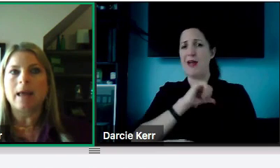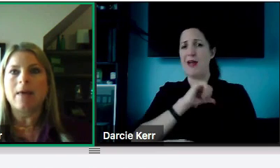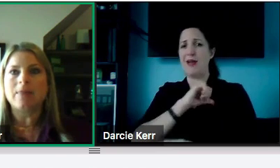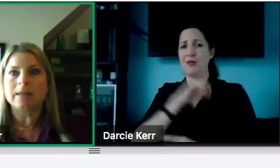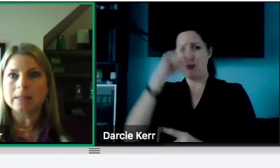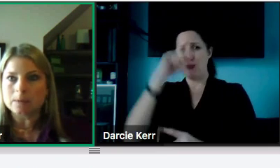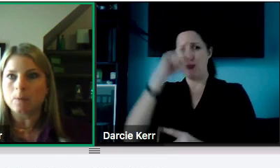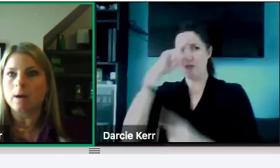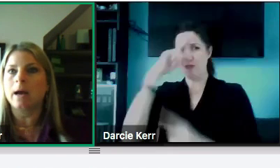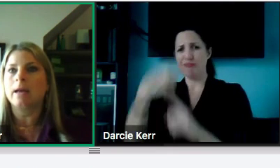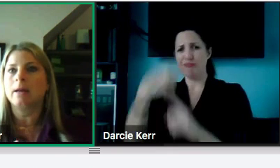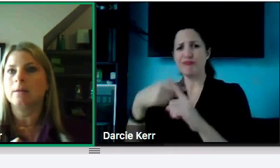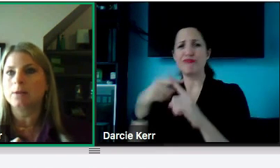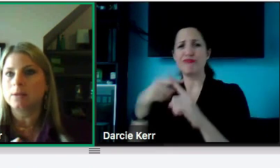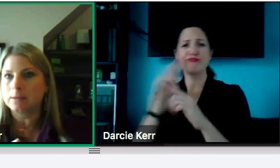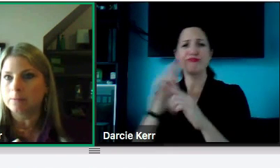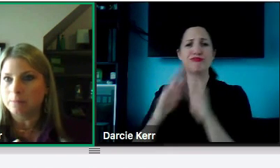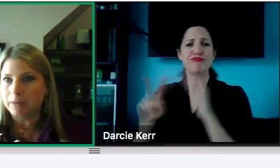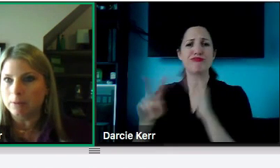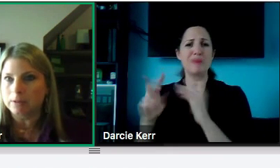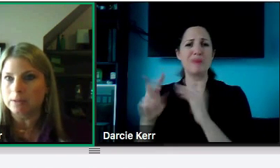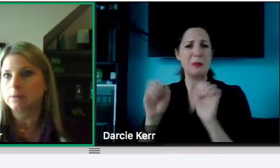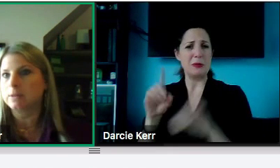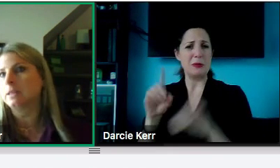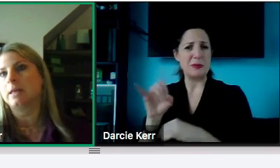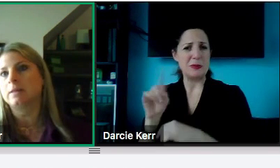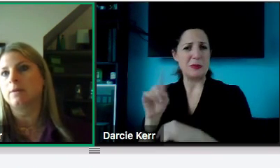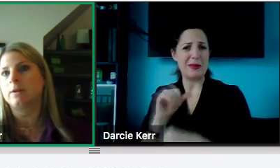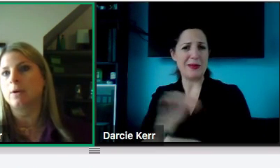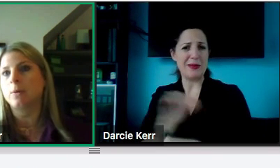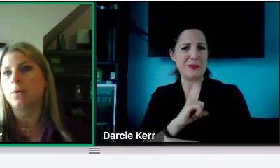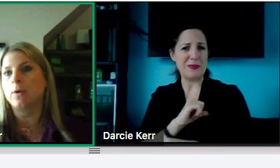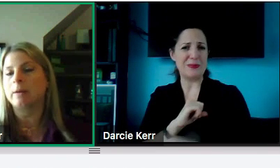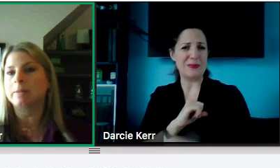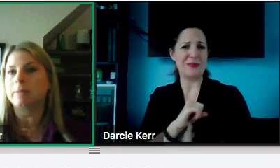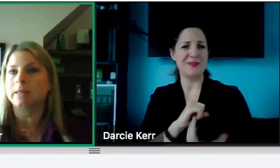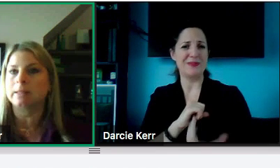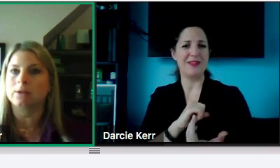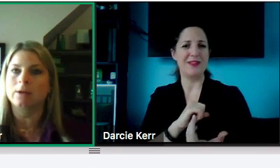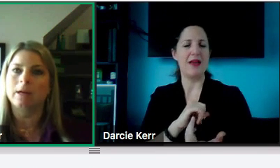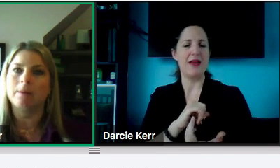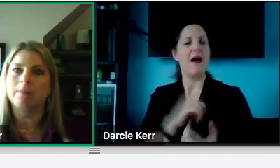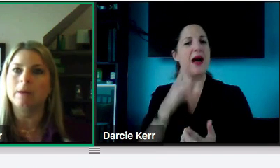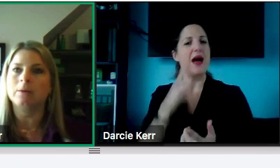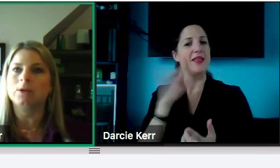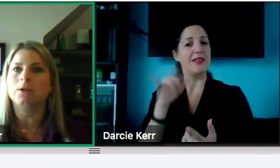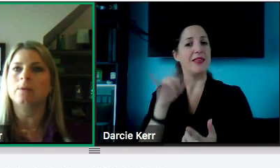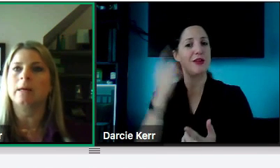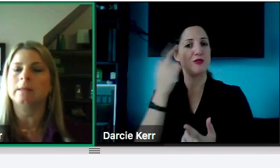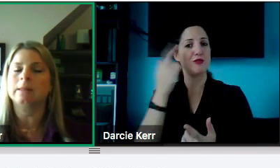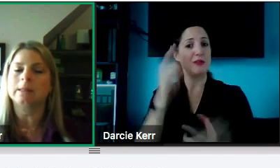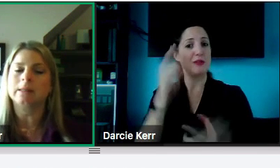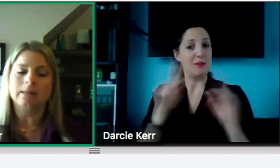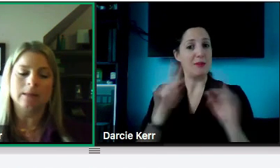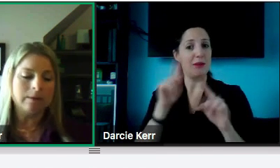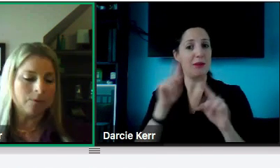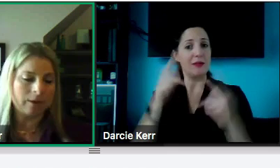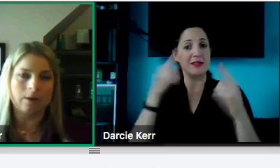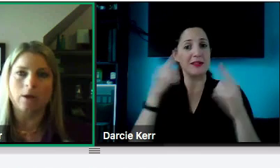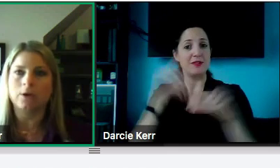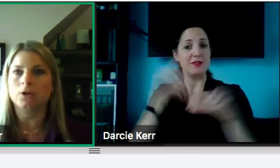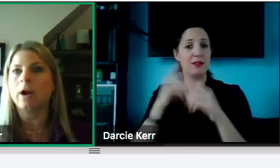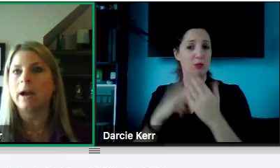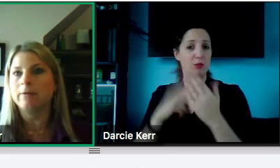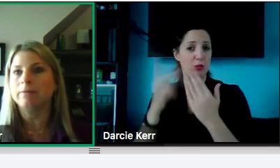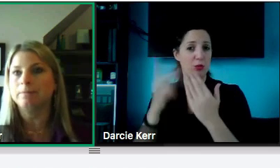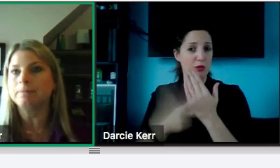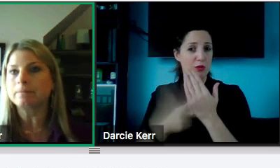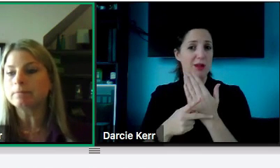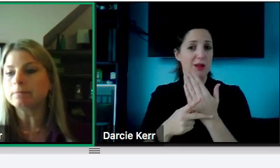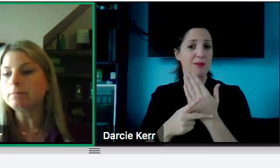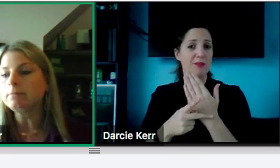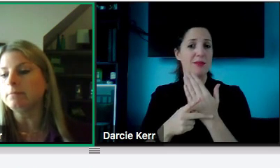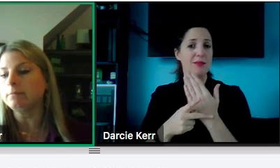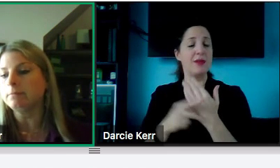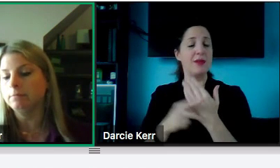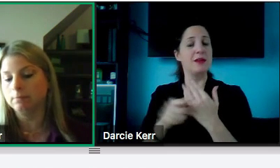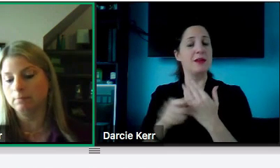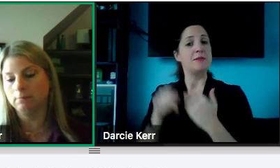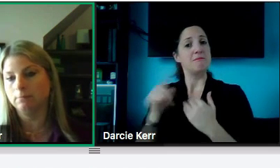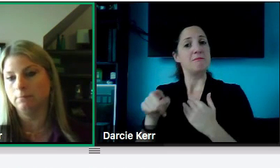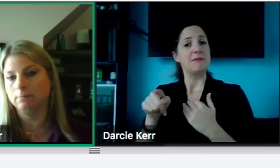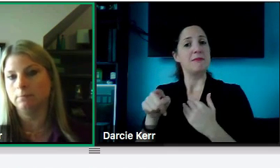And this is why people are so successful in our programs, because they're coming to us with a lot of drive.